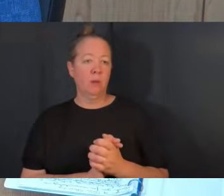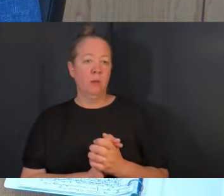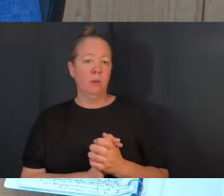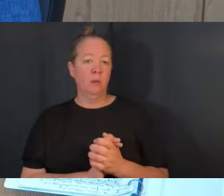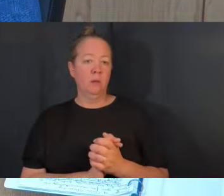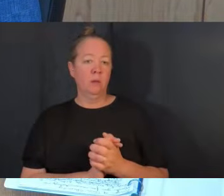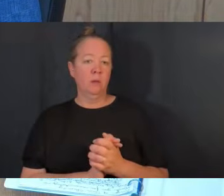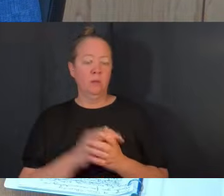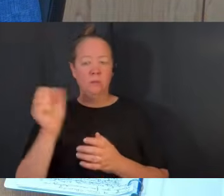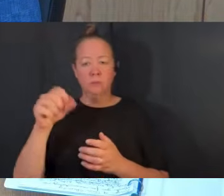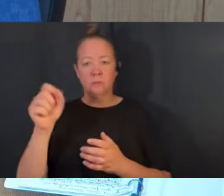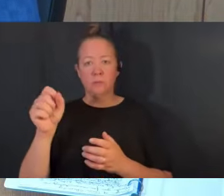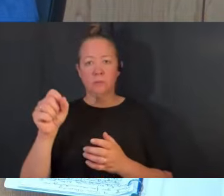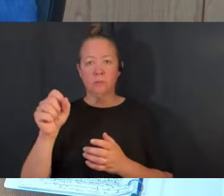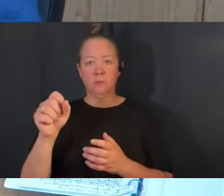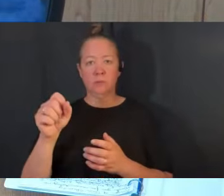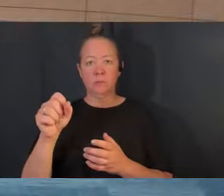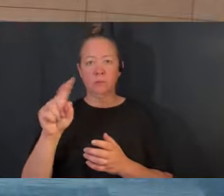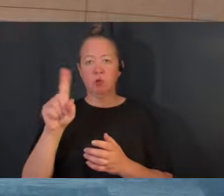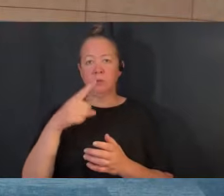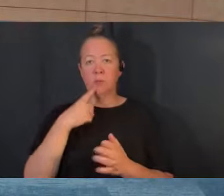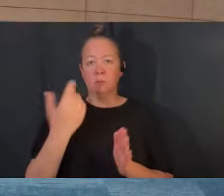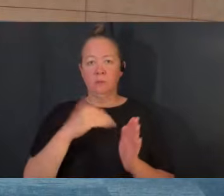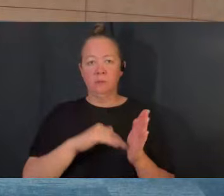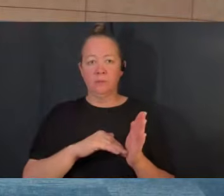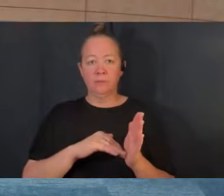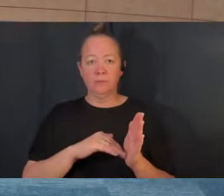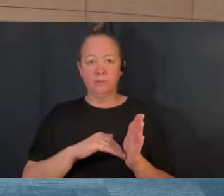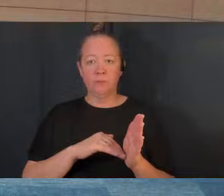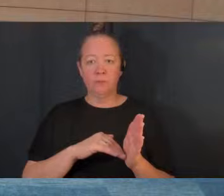Right, so just to reiterate, our